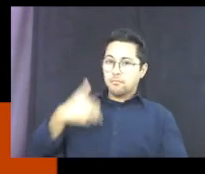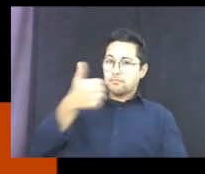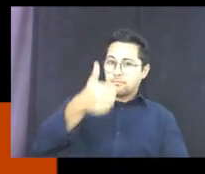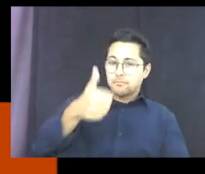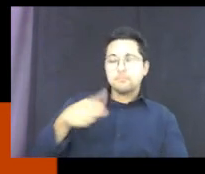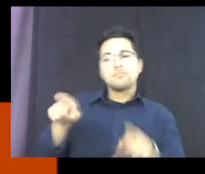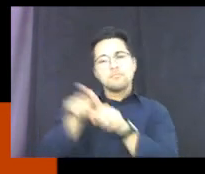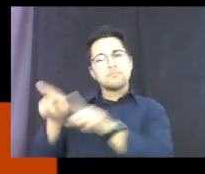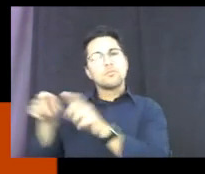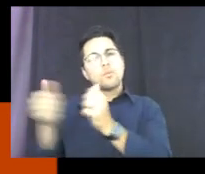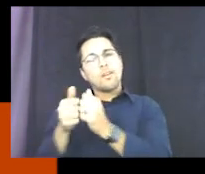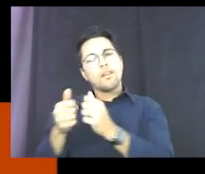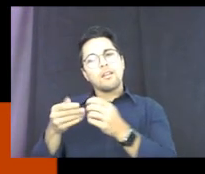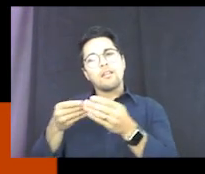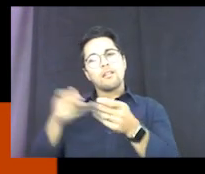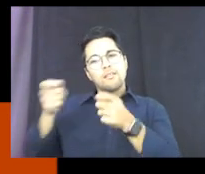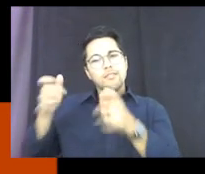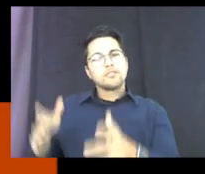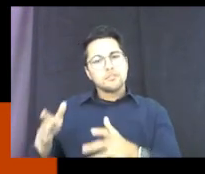or facilitators.